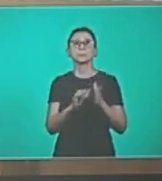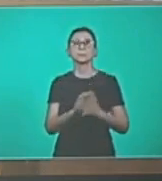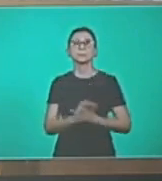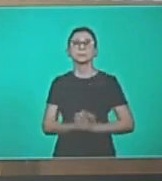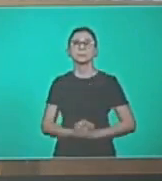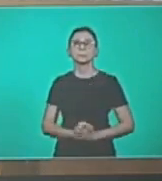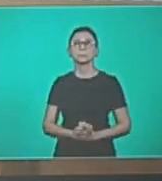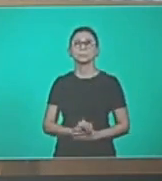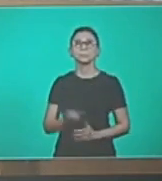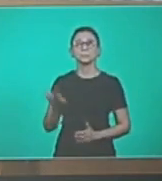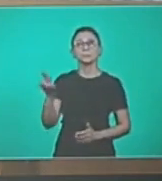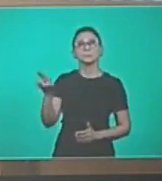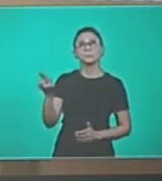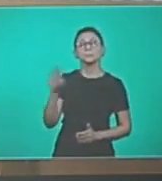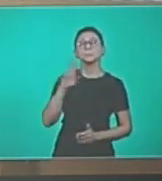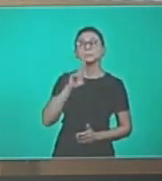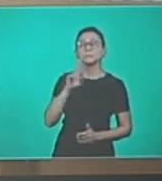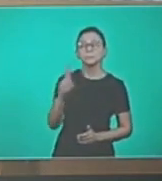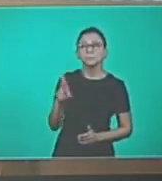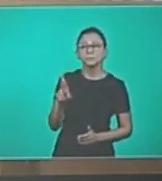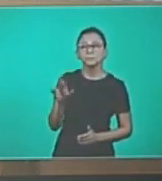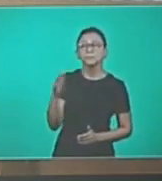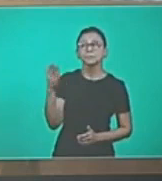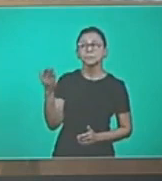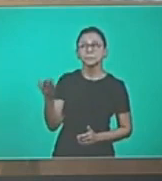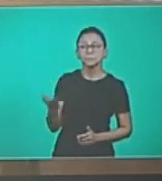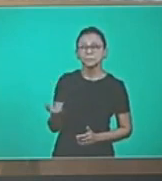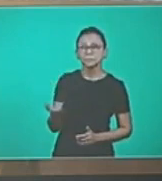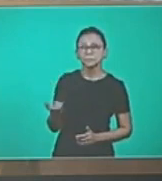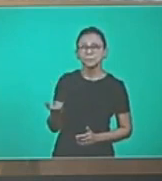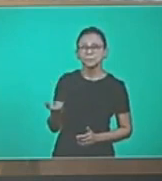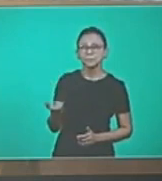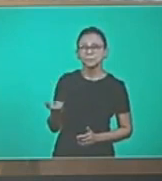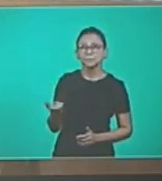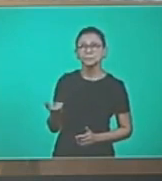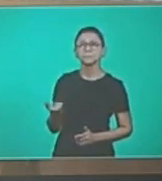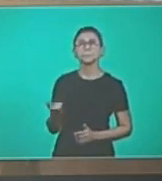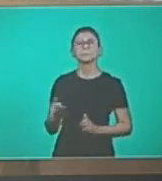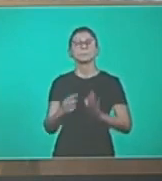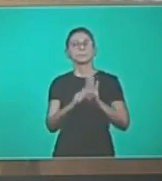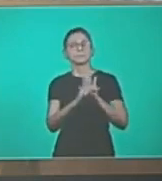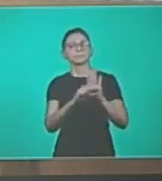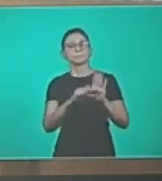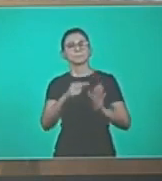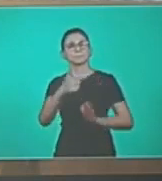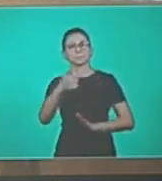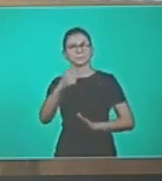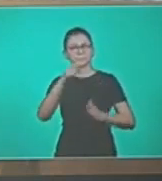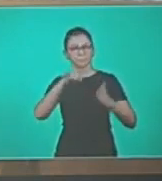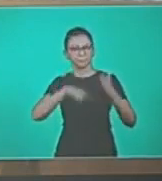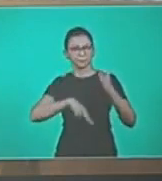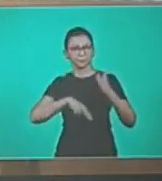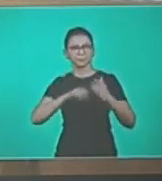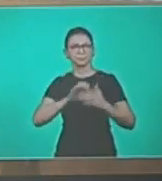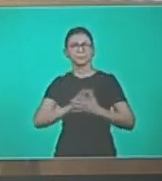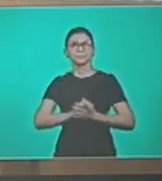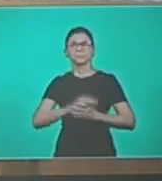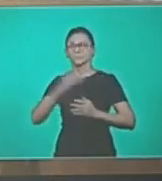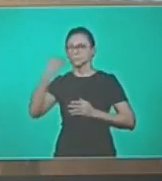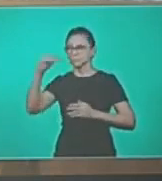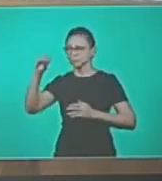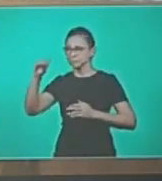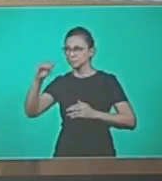the vineyard? It's the work of the Holy Spirit. It's the project, the church, the faithful church. Let's read verse